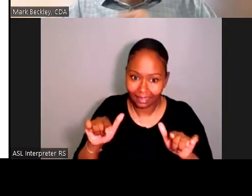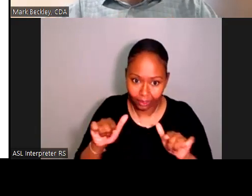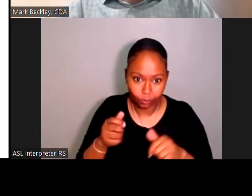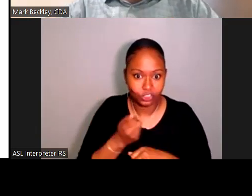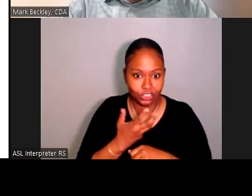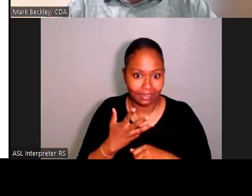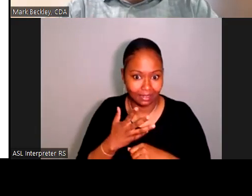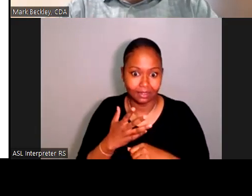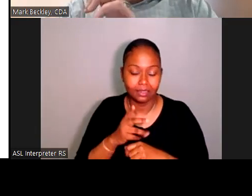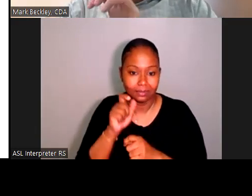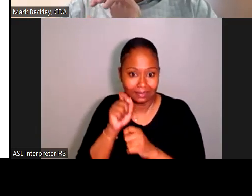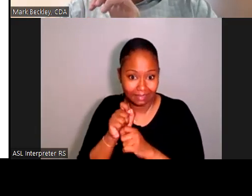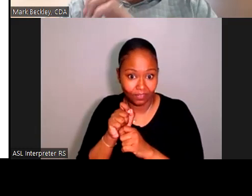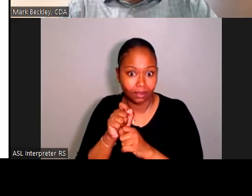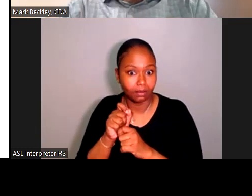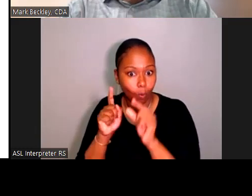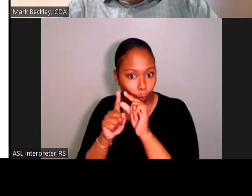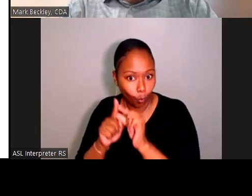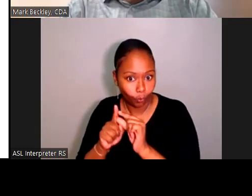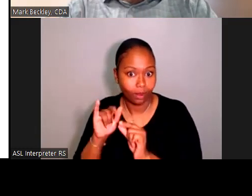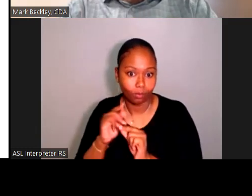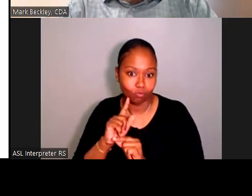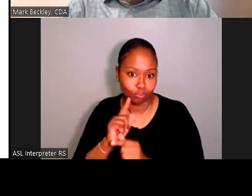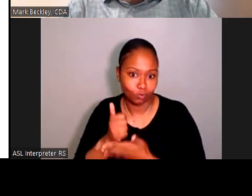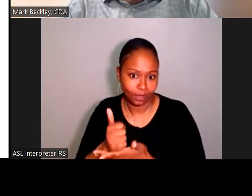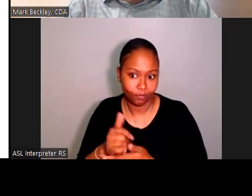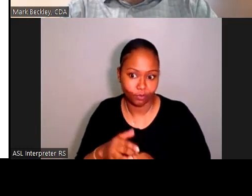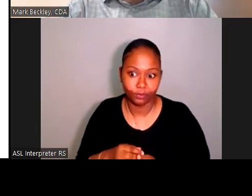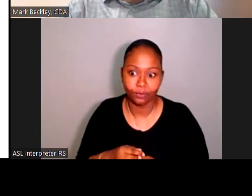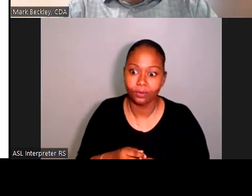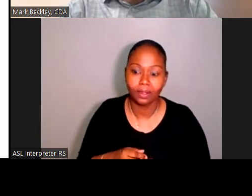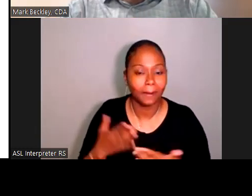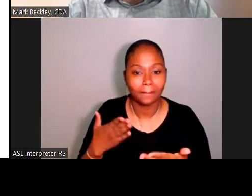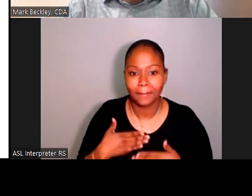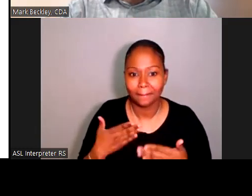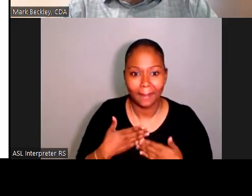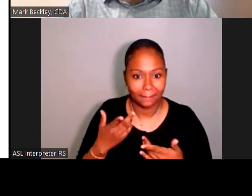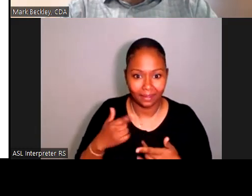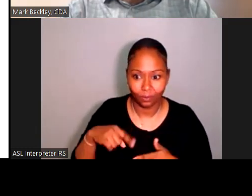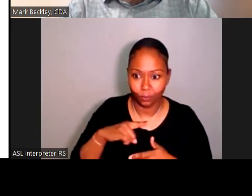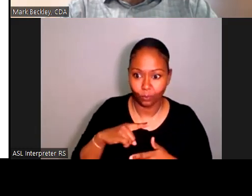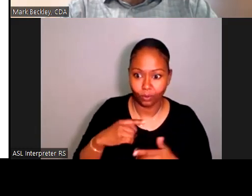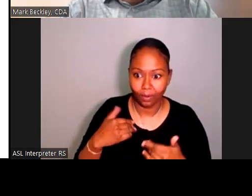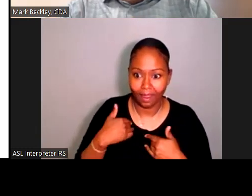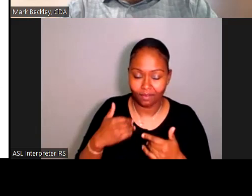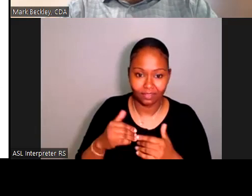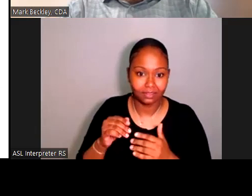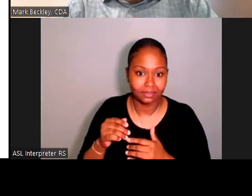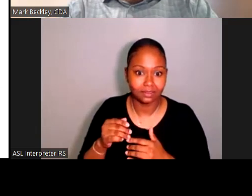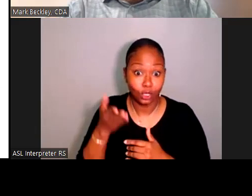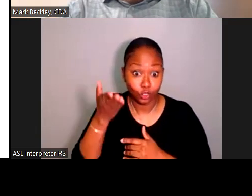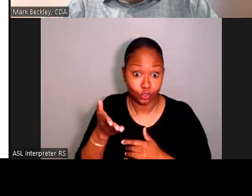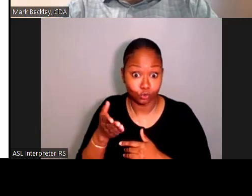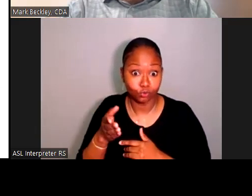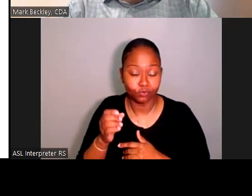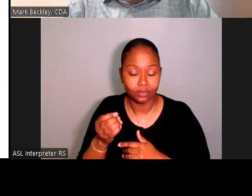in this space. But I really think this is the crux, and that's why I'm so glad Deanne spoke up from a facilities perspective, because this is where